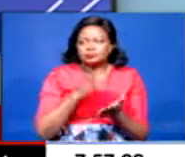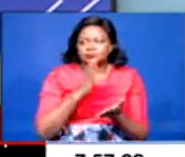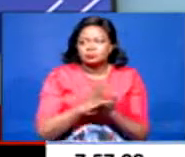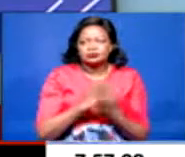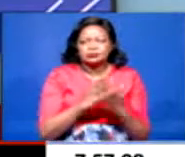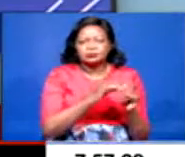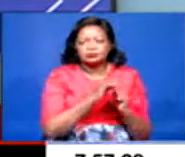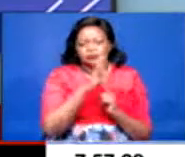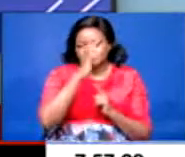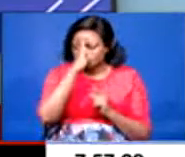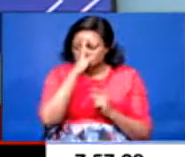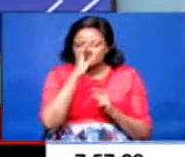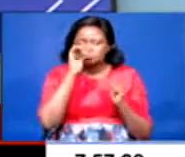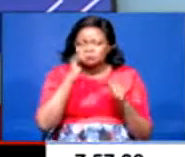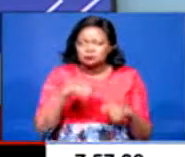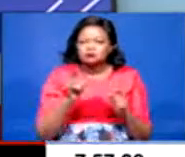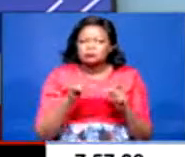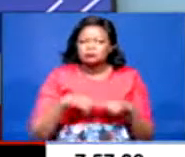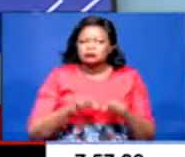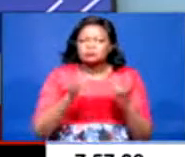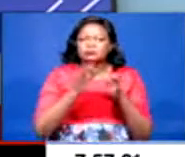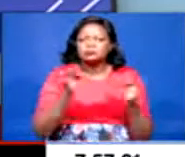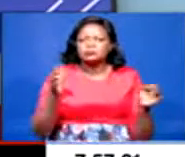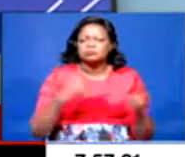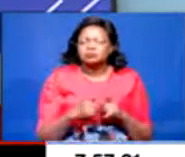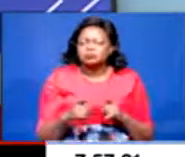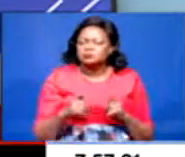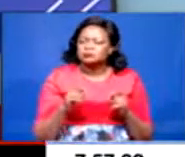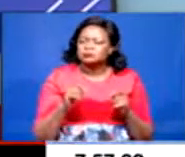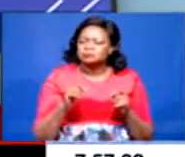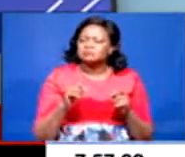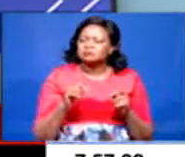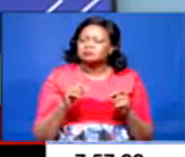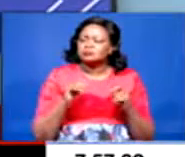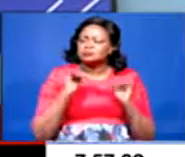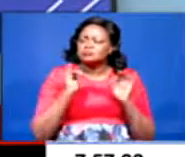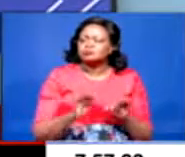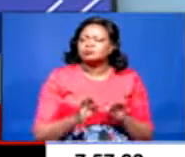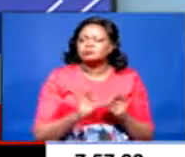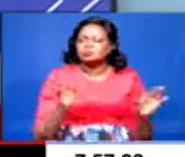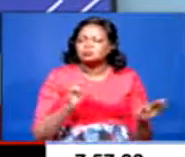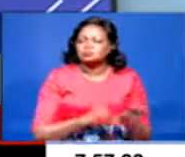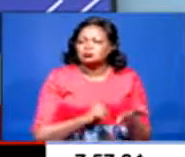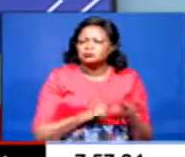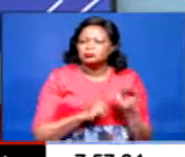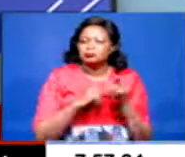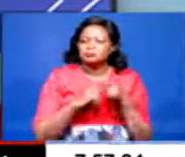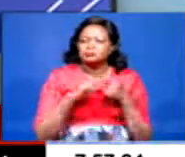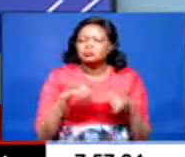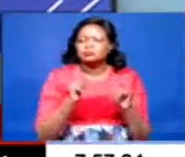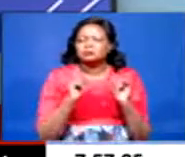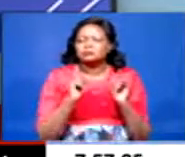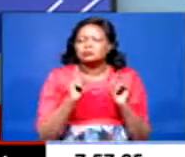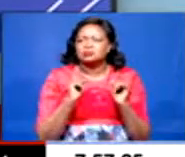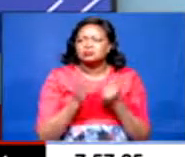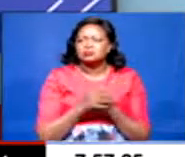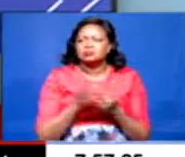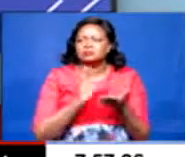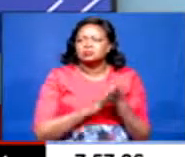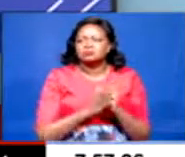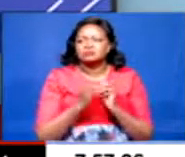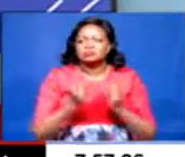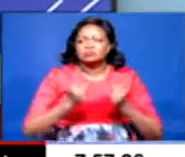this long. But he has survived over and over. Mm-hmm. He has become a seasoned elections